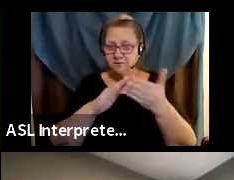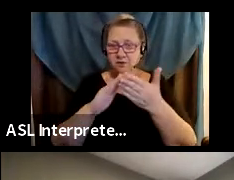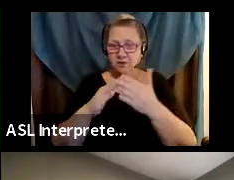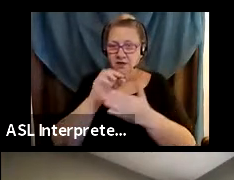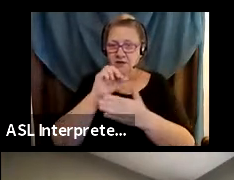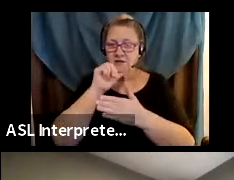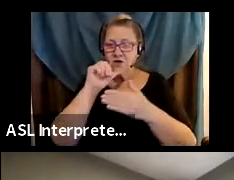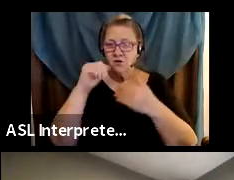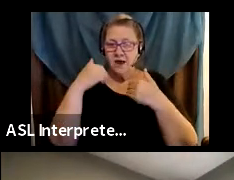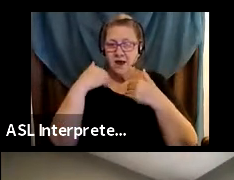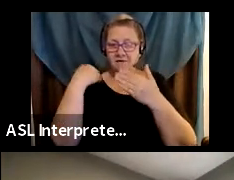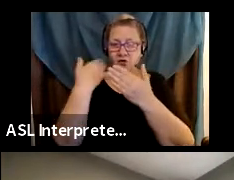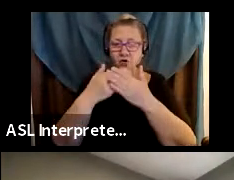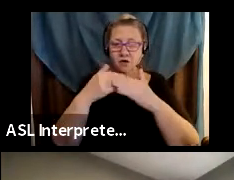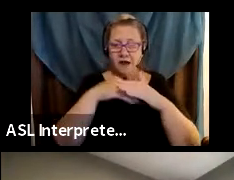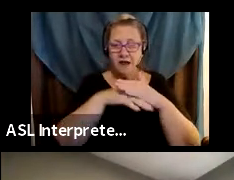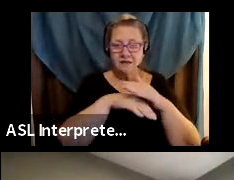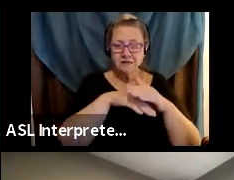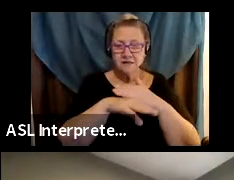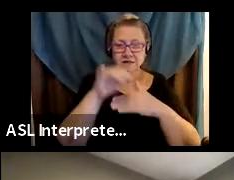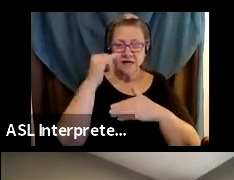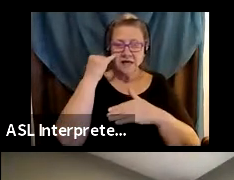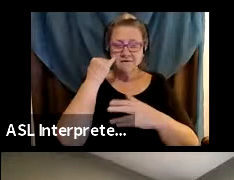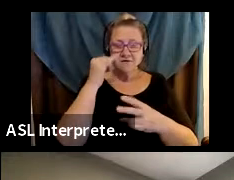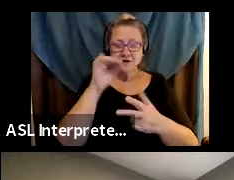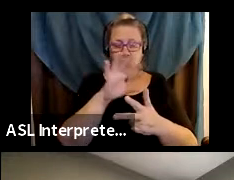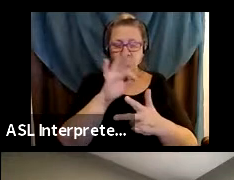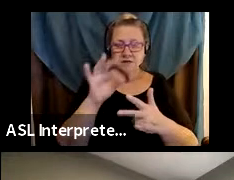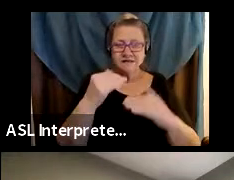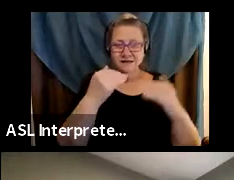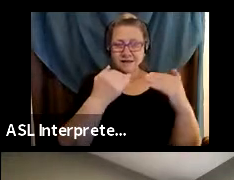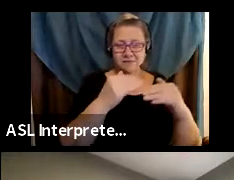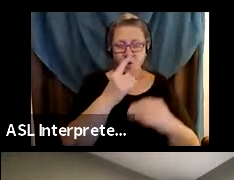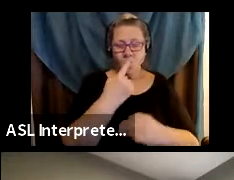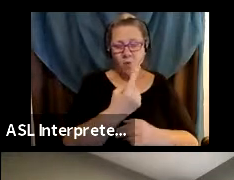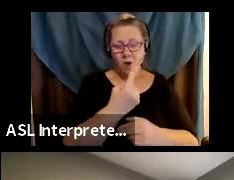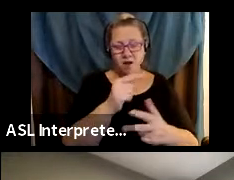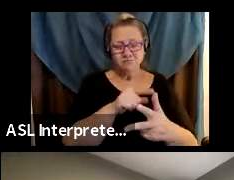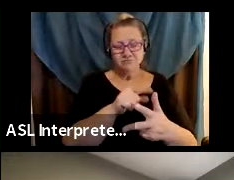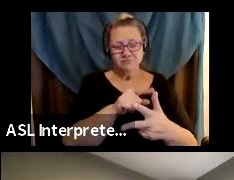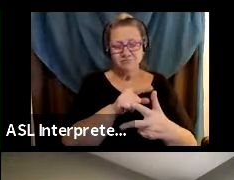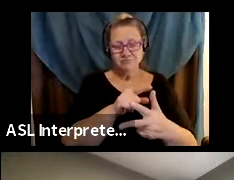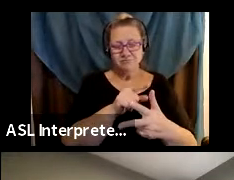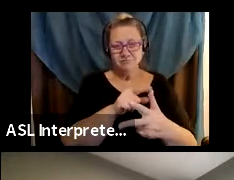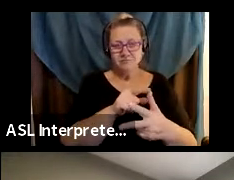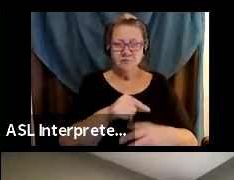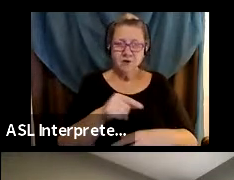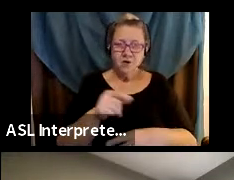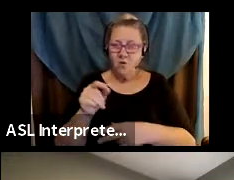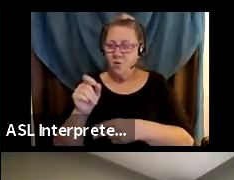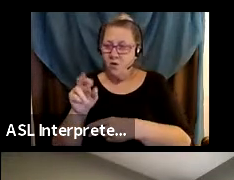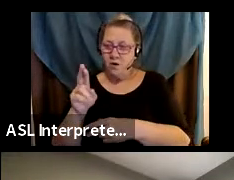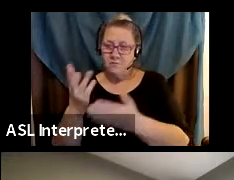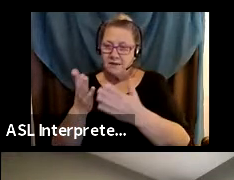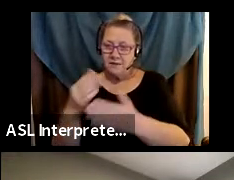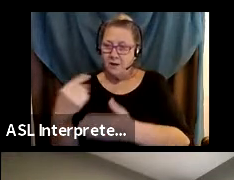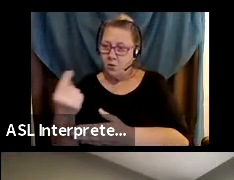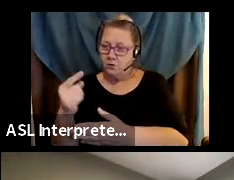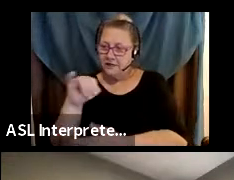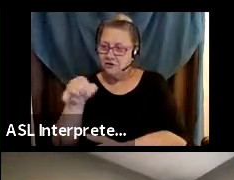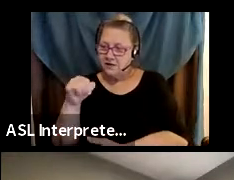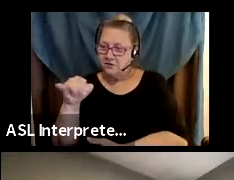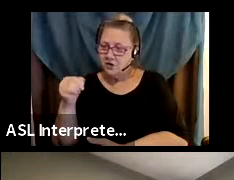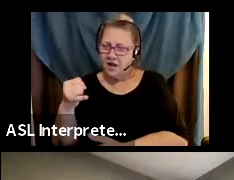access, if the choice is limited to a certain vaccine, and in this case J&J, and what are the implications of